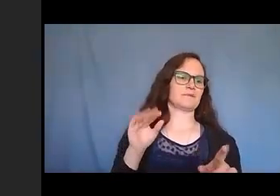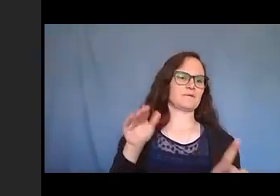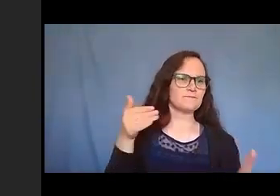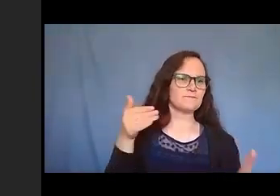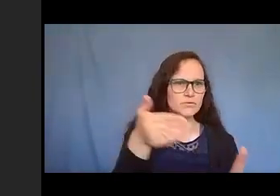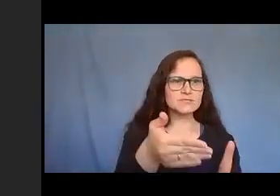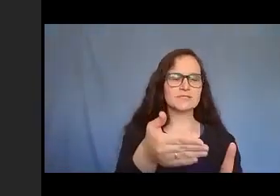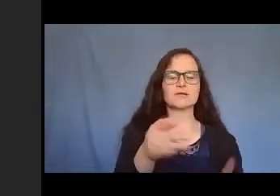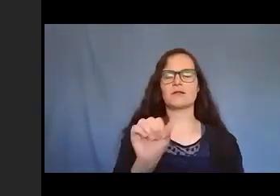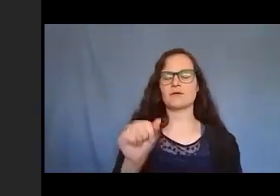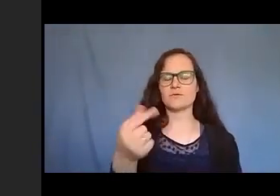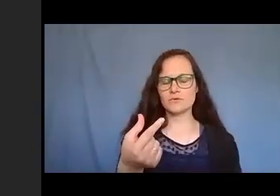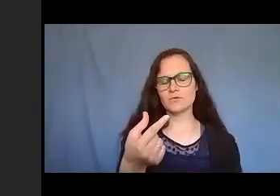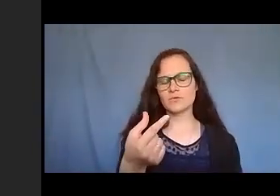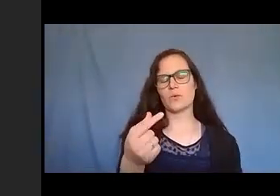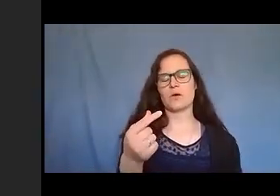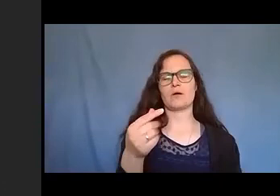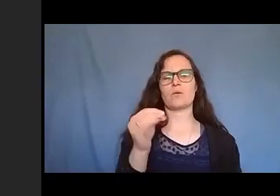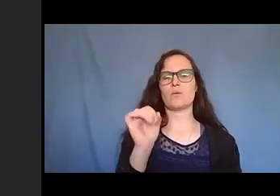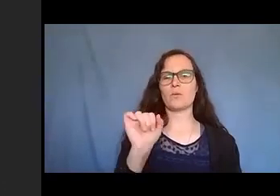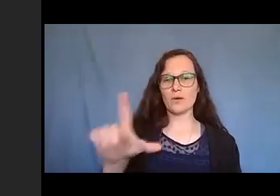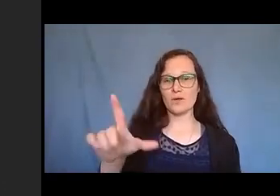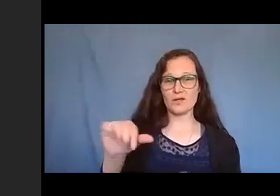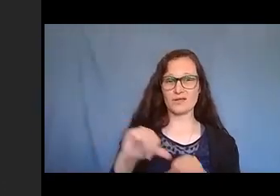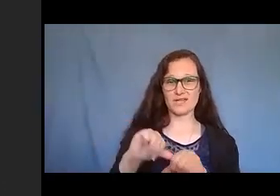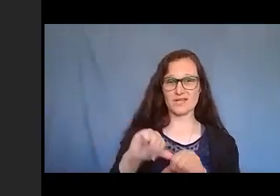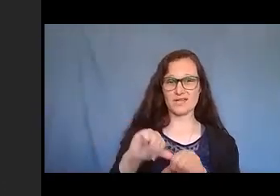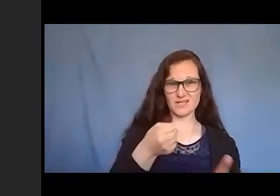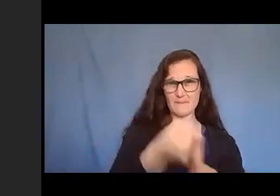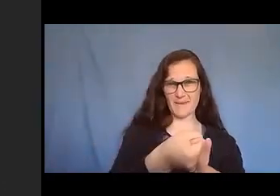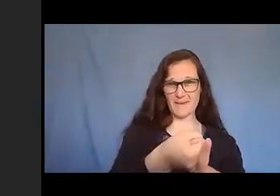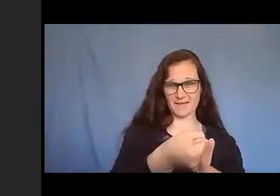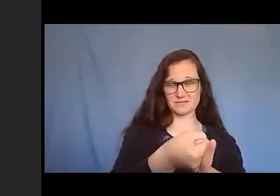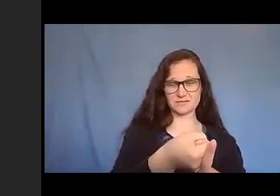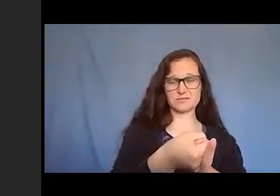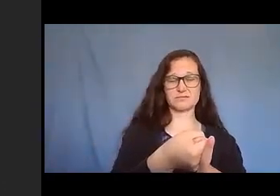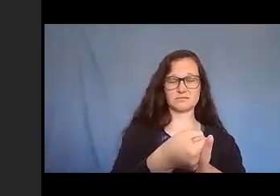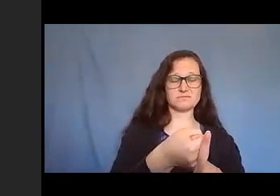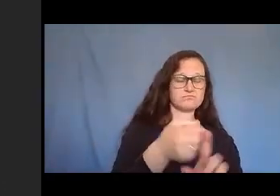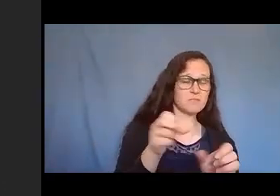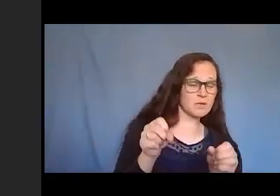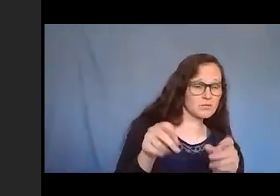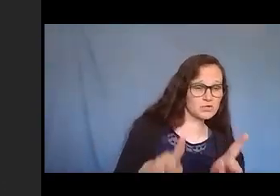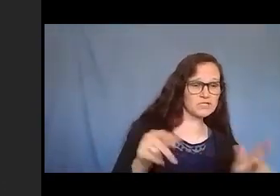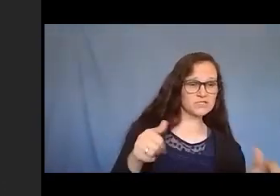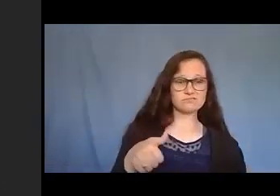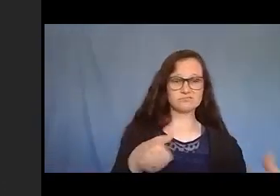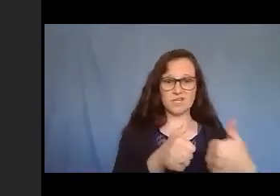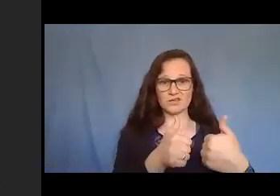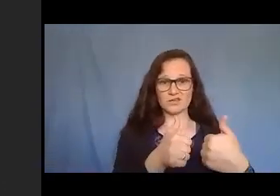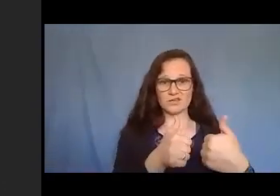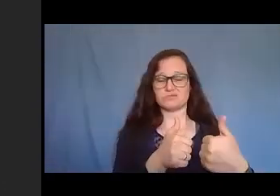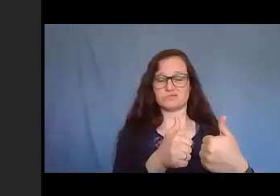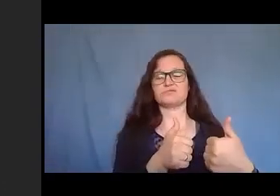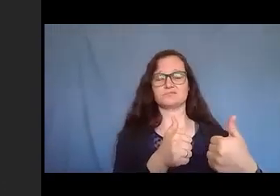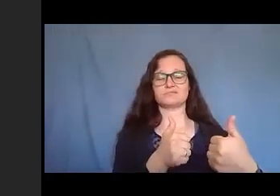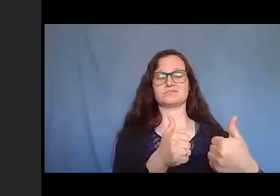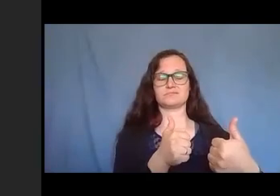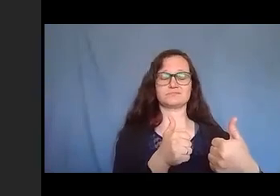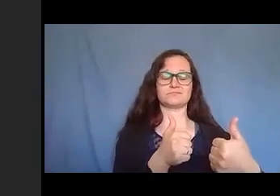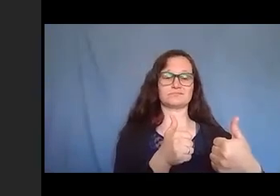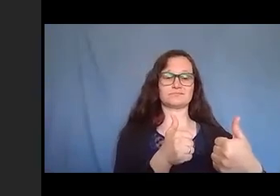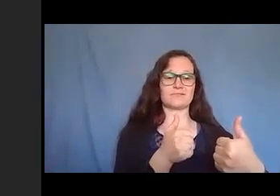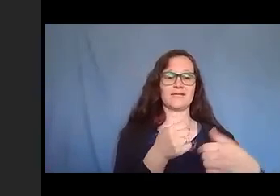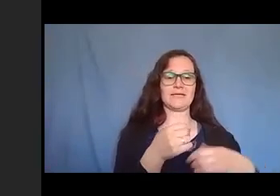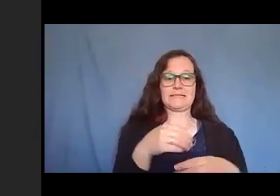as oil and gas impacts, opportunities, challenges in the